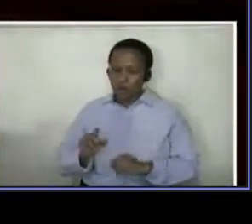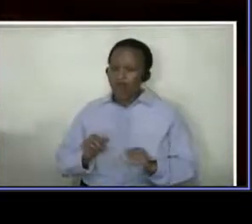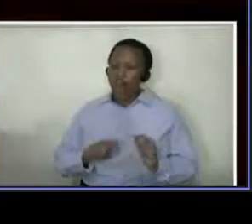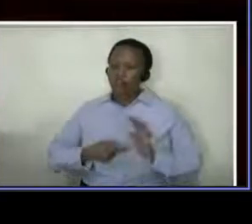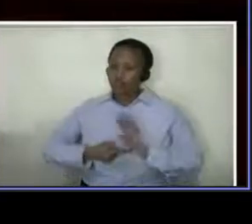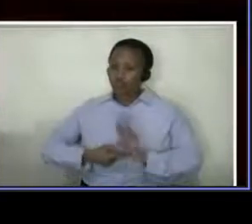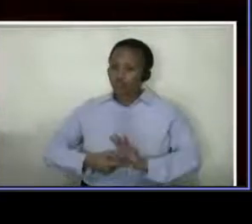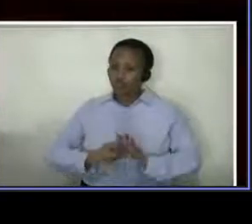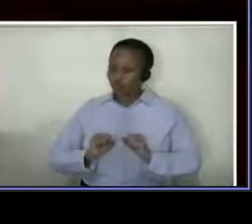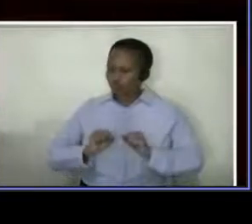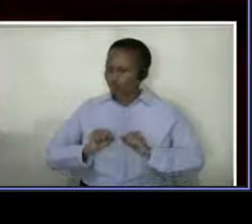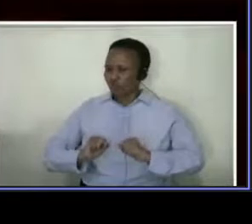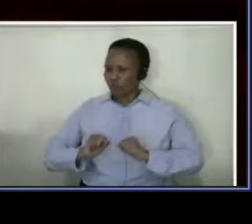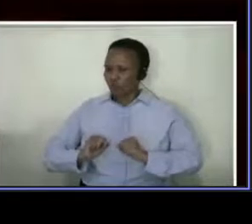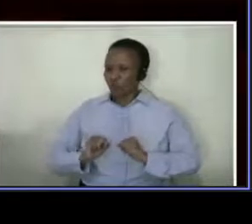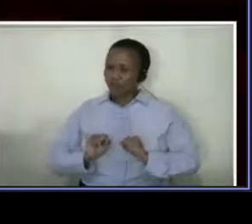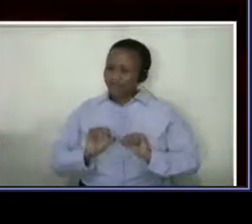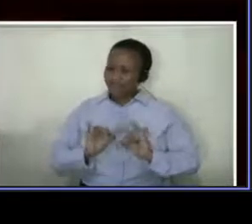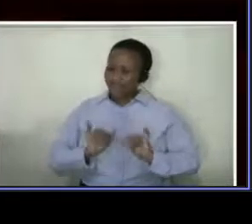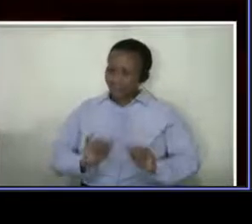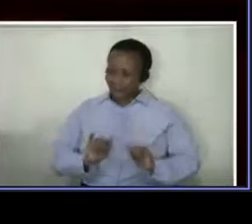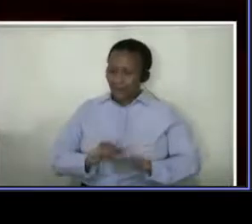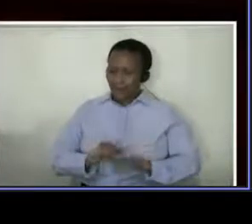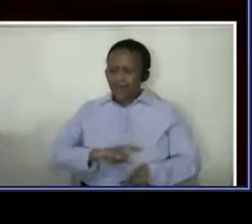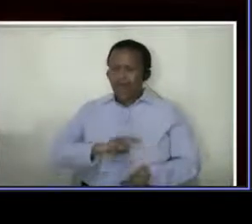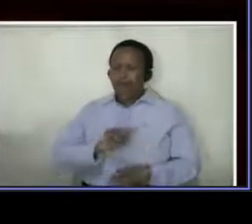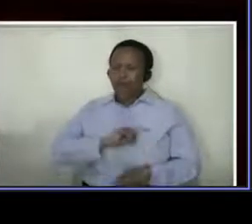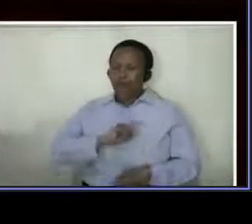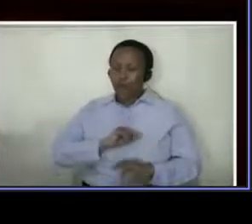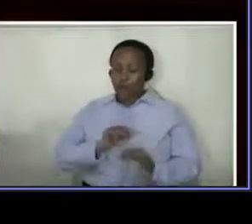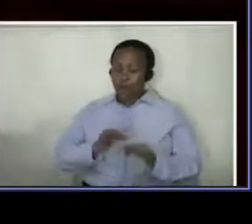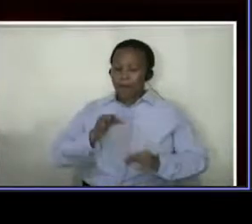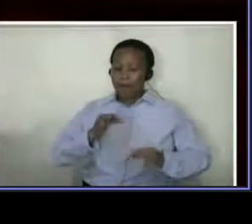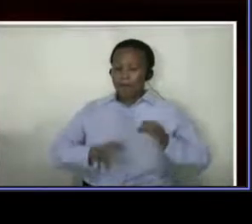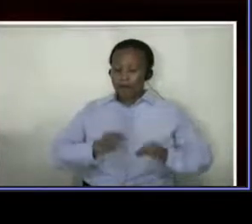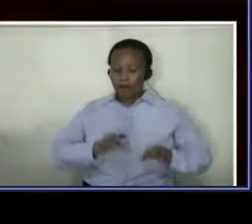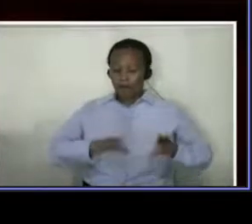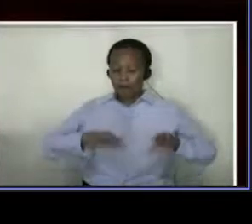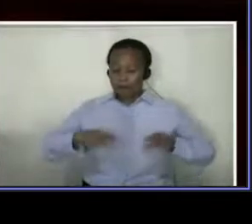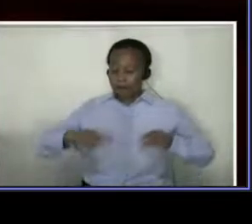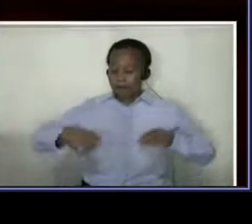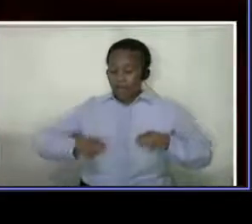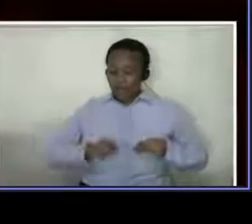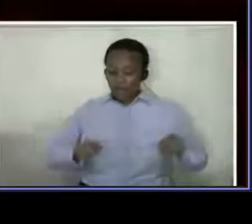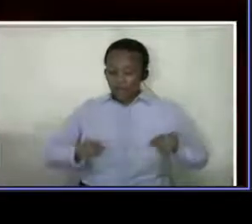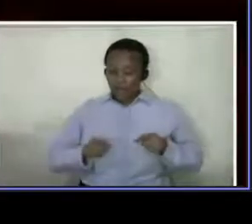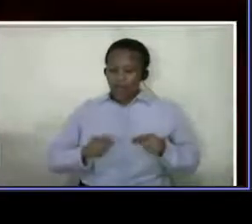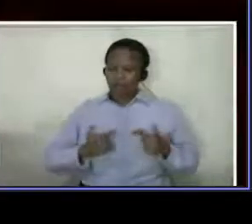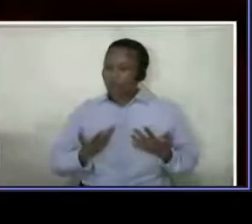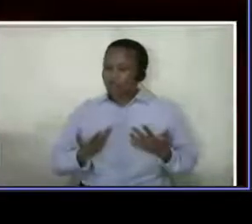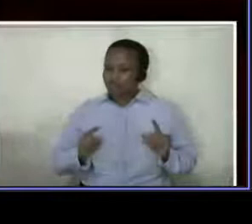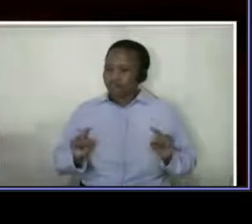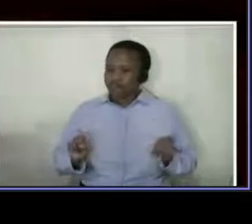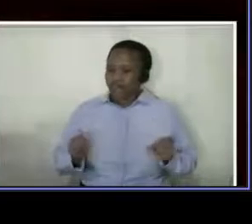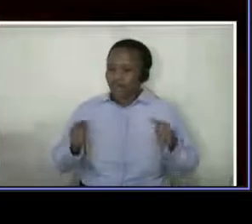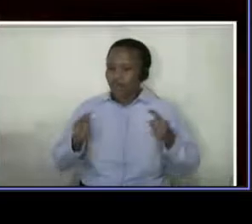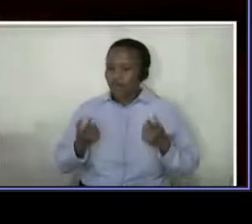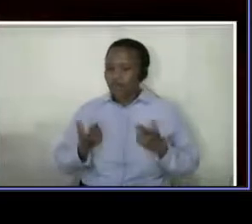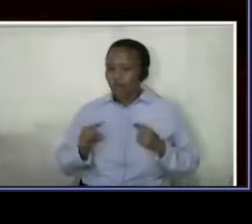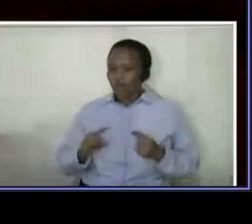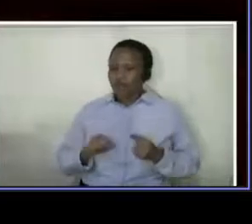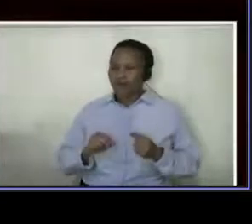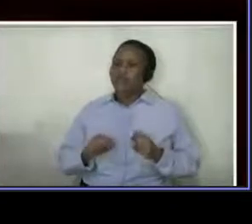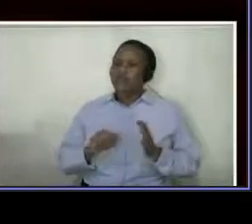as parties assume control of municipalities, as these parties are unable to set their agenda apart